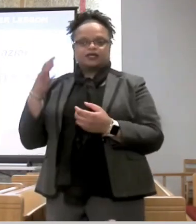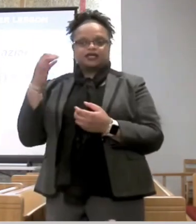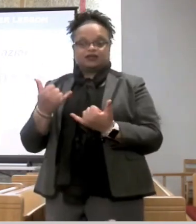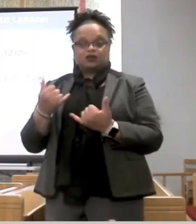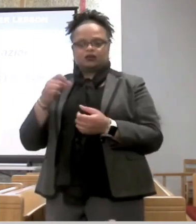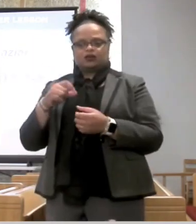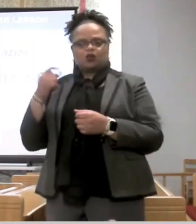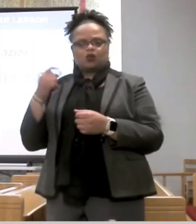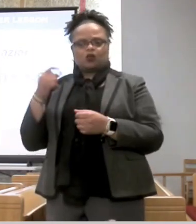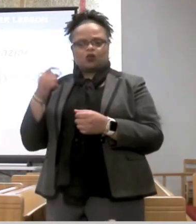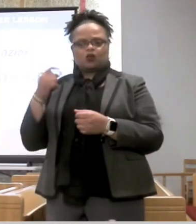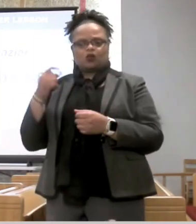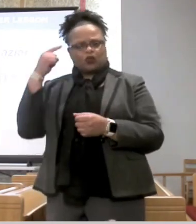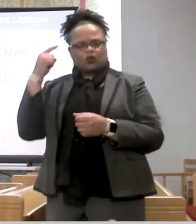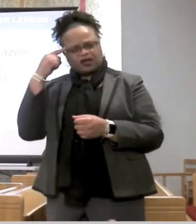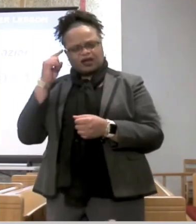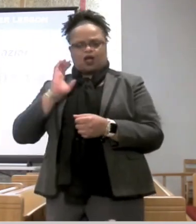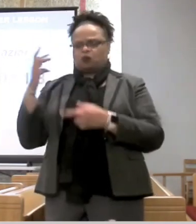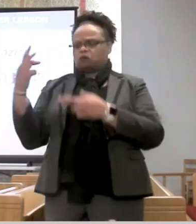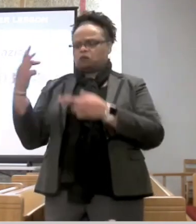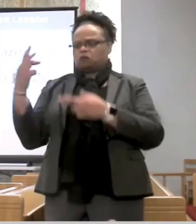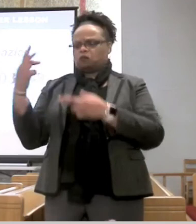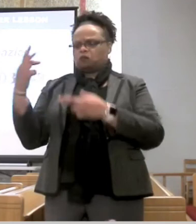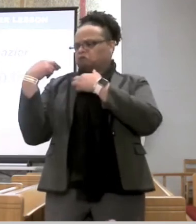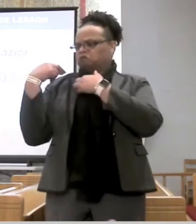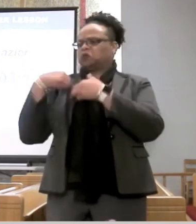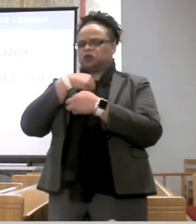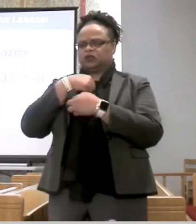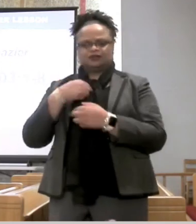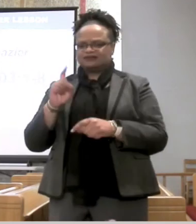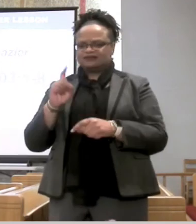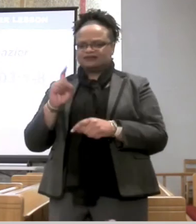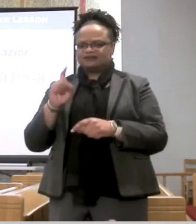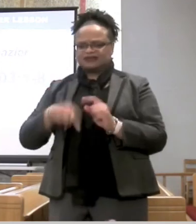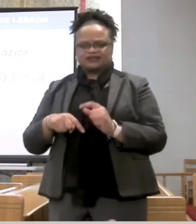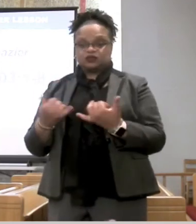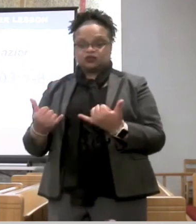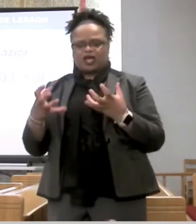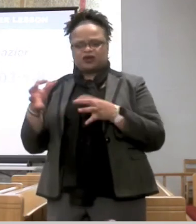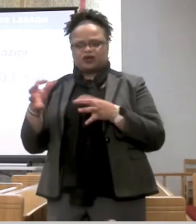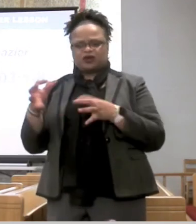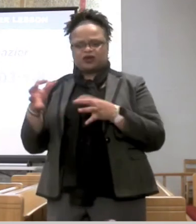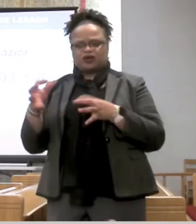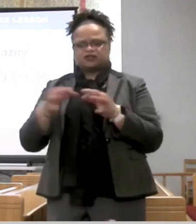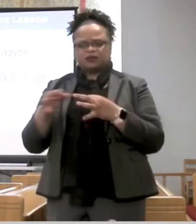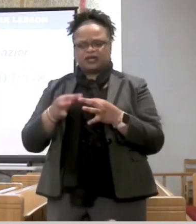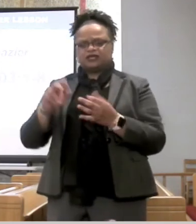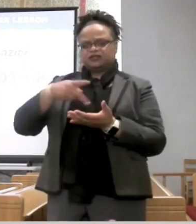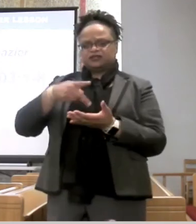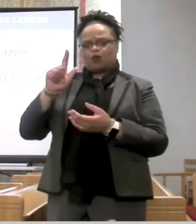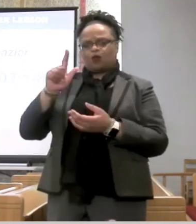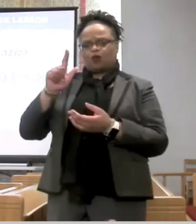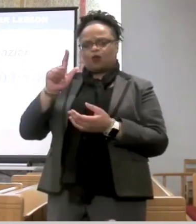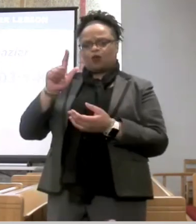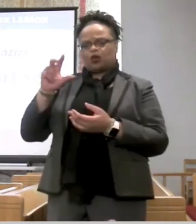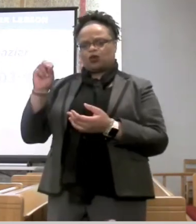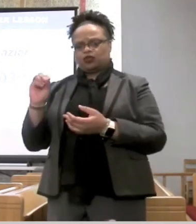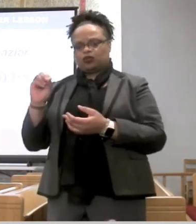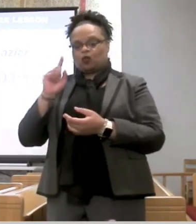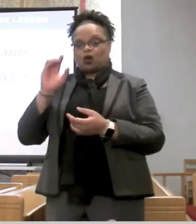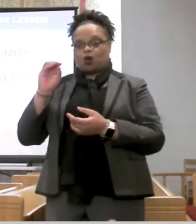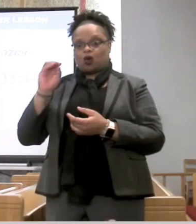of the matter is we're putting all that focus on ourselves. Today, I wanted to cover in Psalms 103,